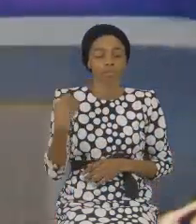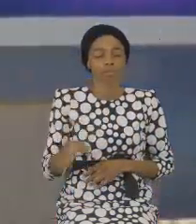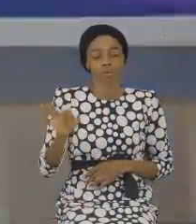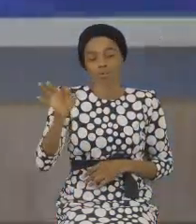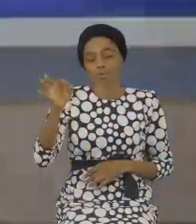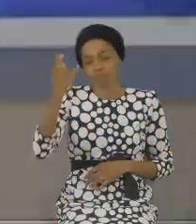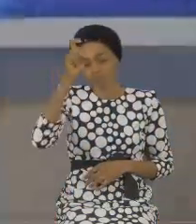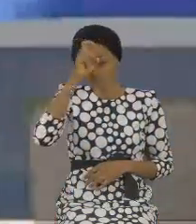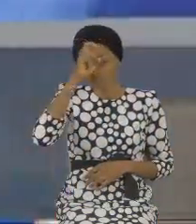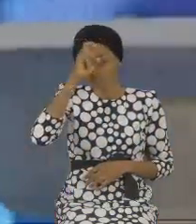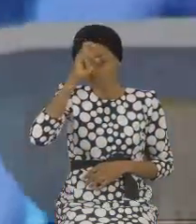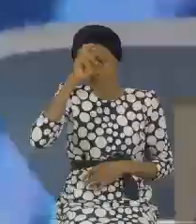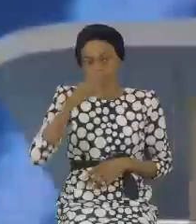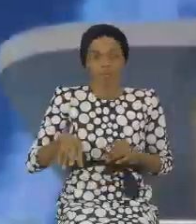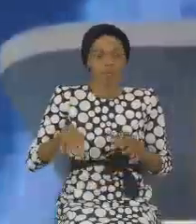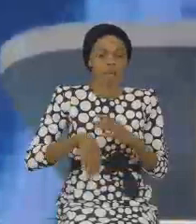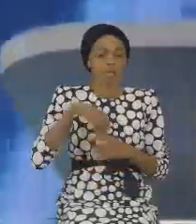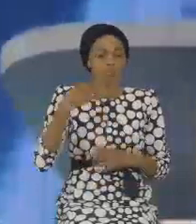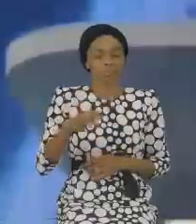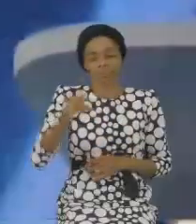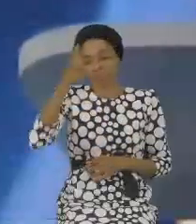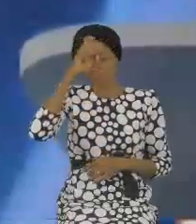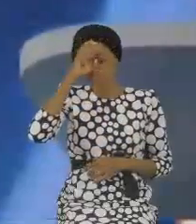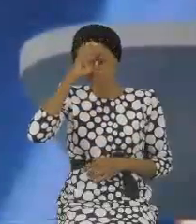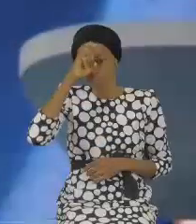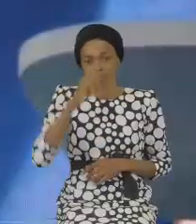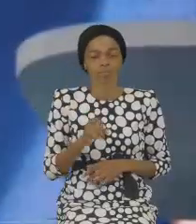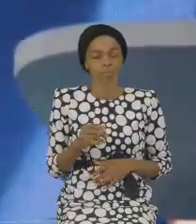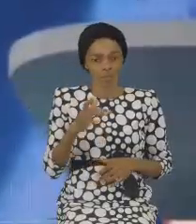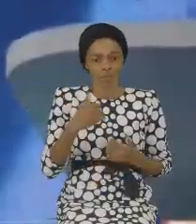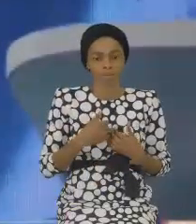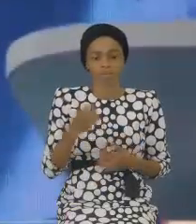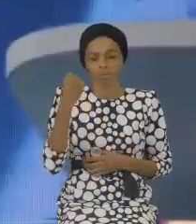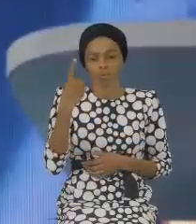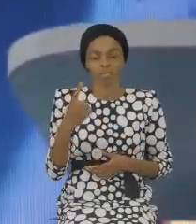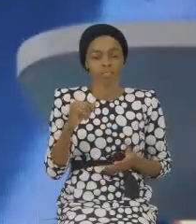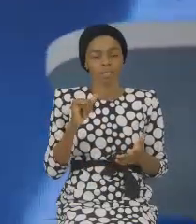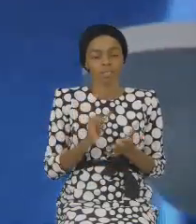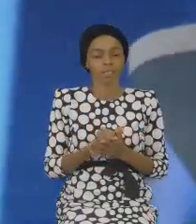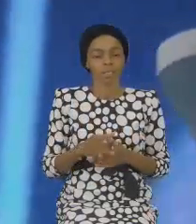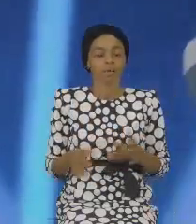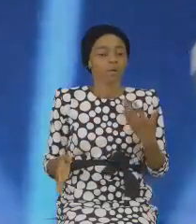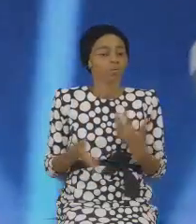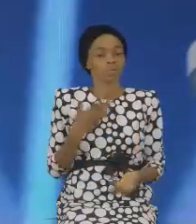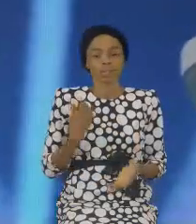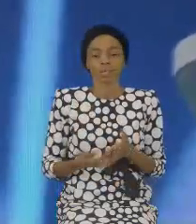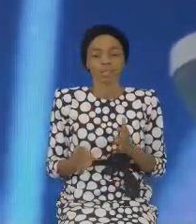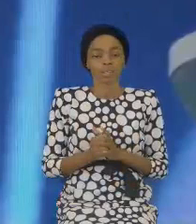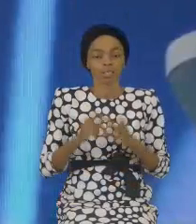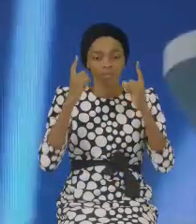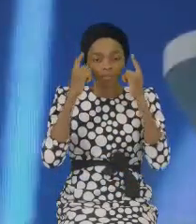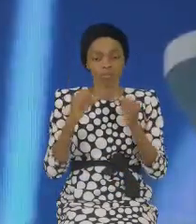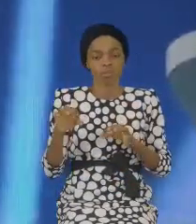of Egypt, out of Egypt. Please understand that whatever Moses did and whatever we